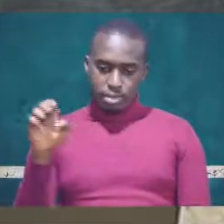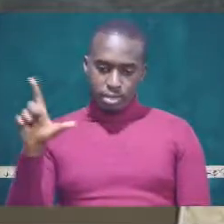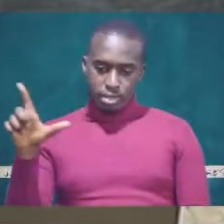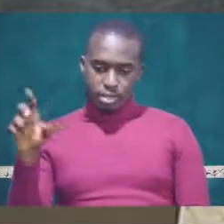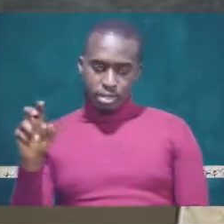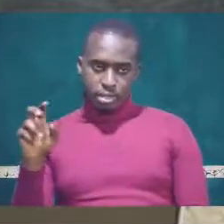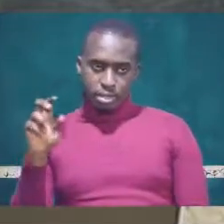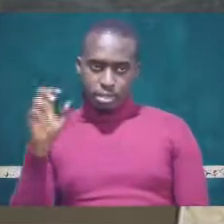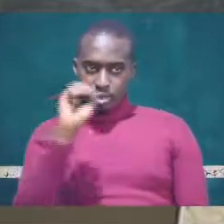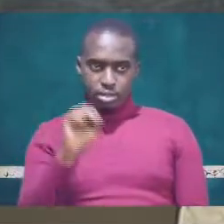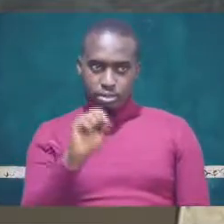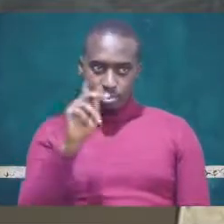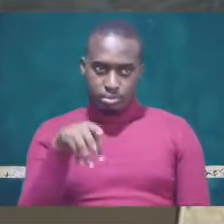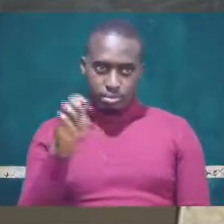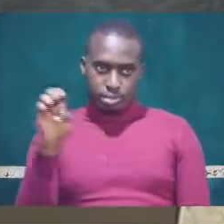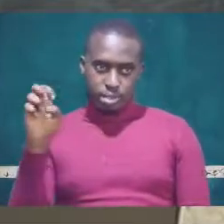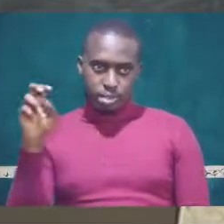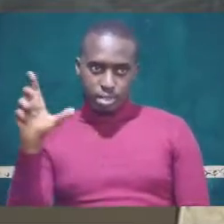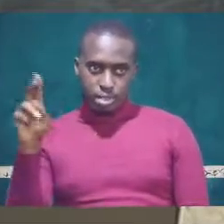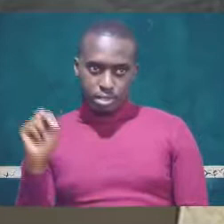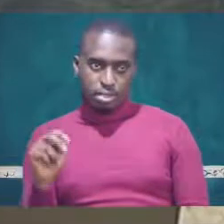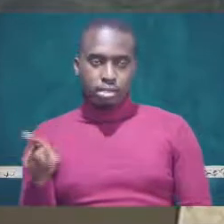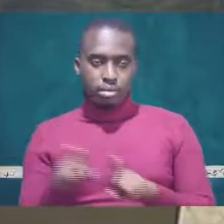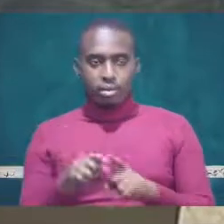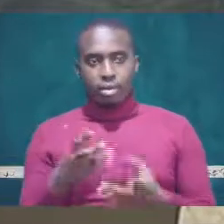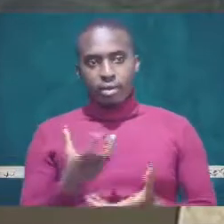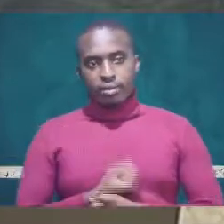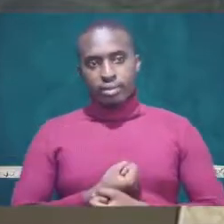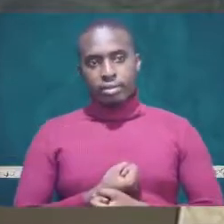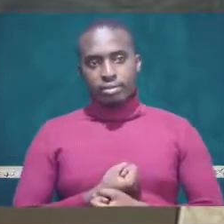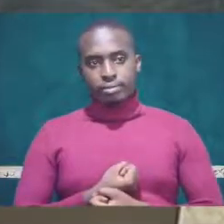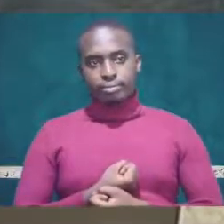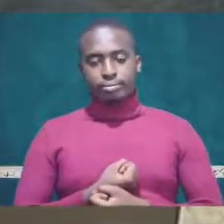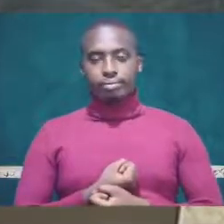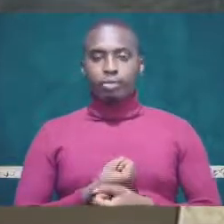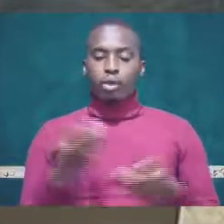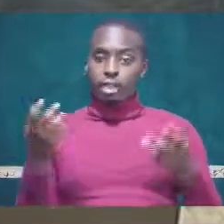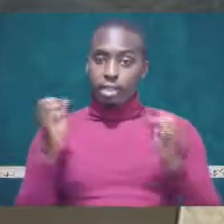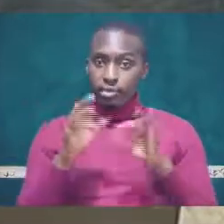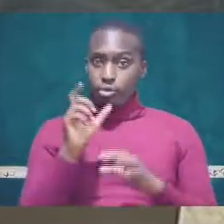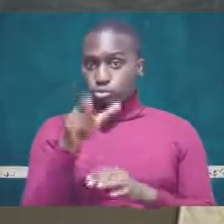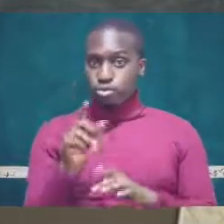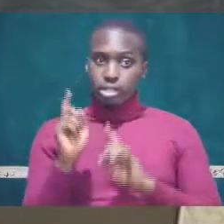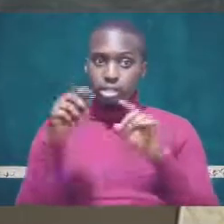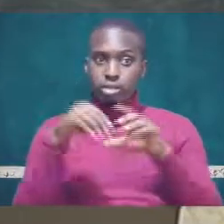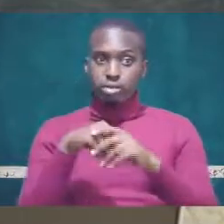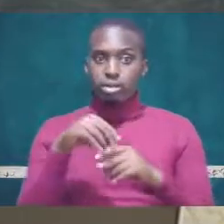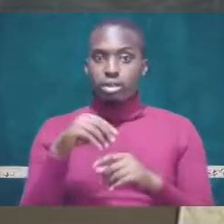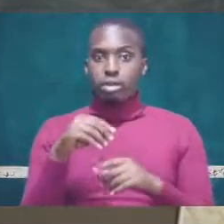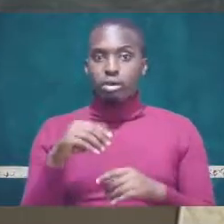located upper left abdominal cavity, beneath the diaphragm when you are going posterior to the